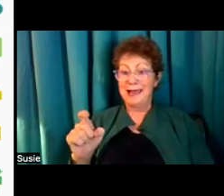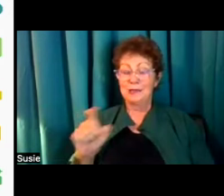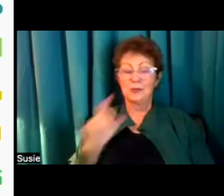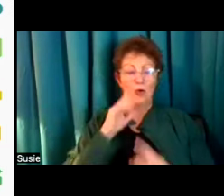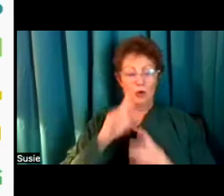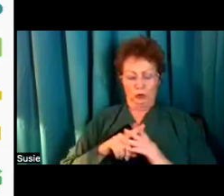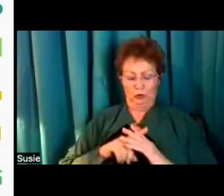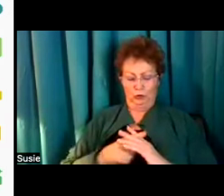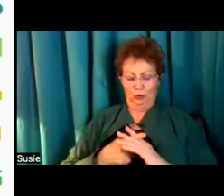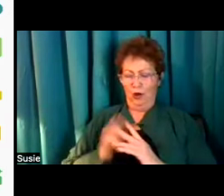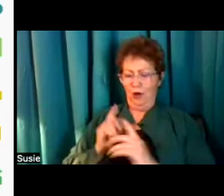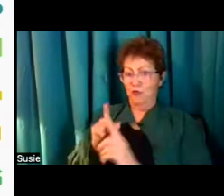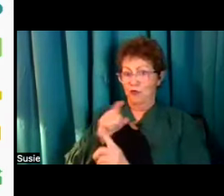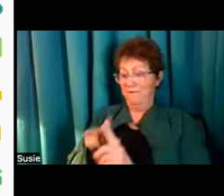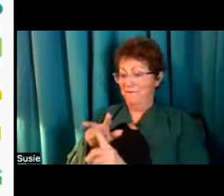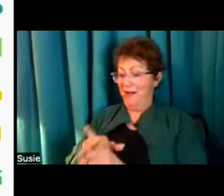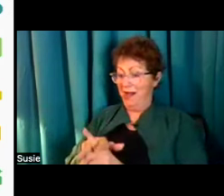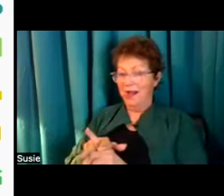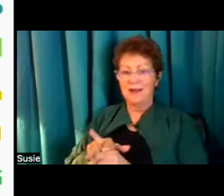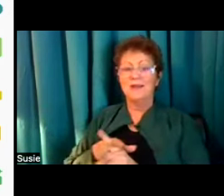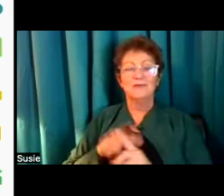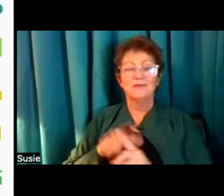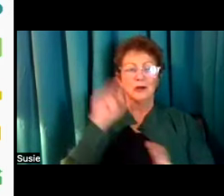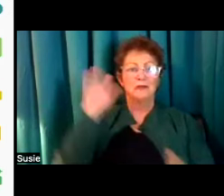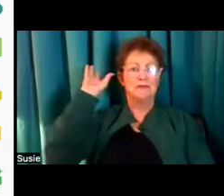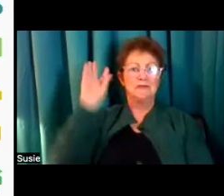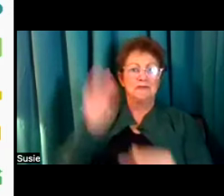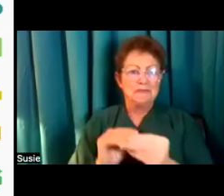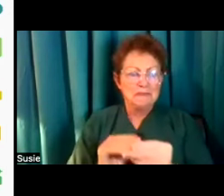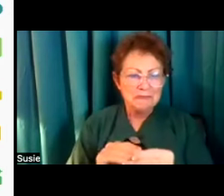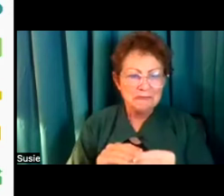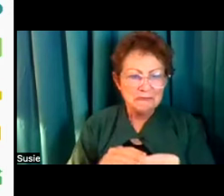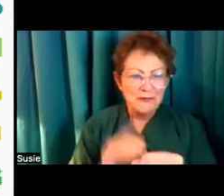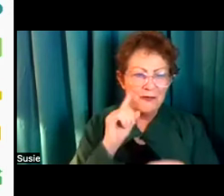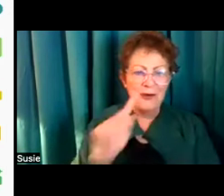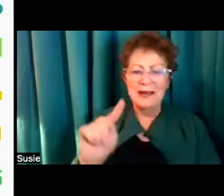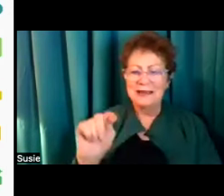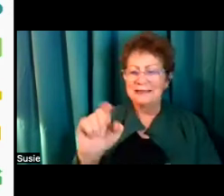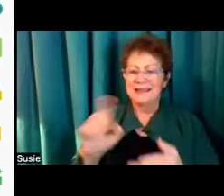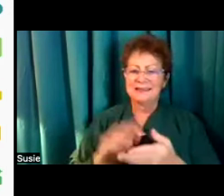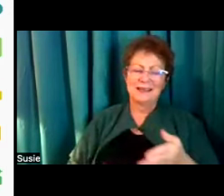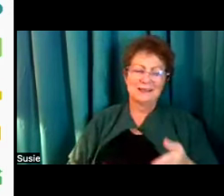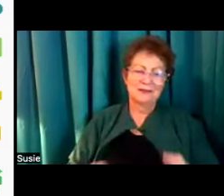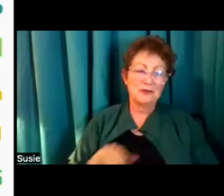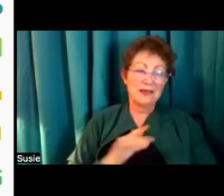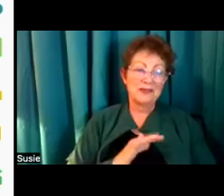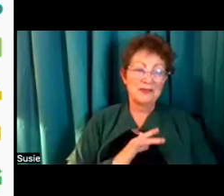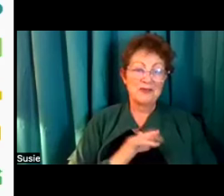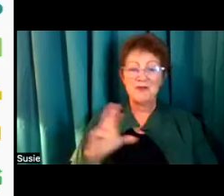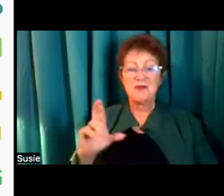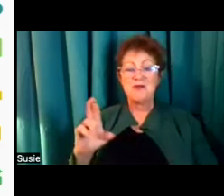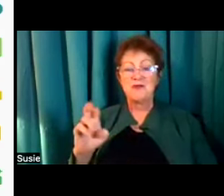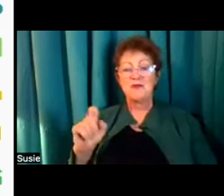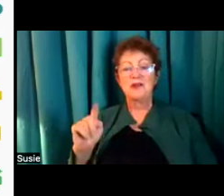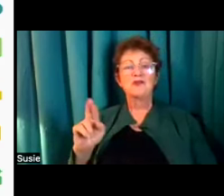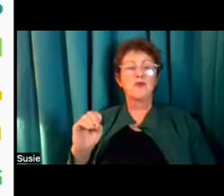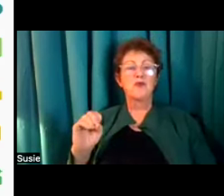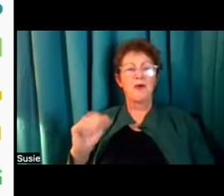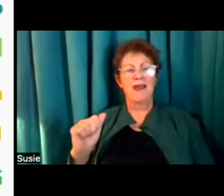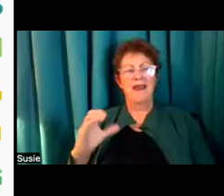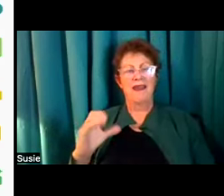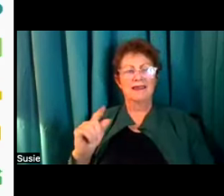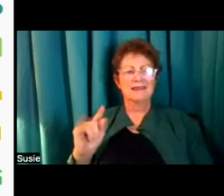date of filing. So if you don't get that for a year or two, it will be retroactive for the